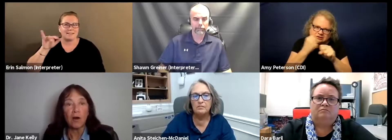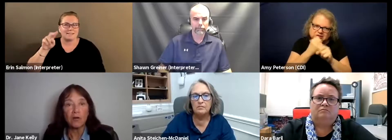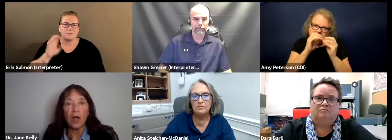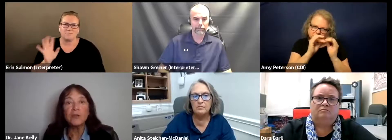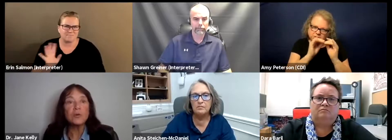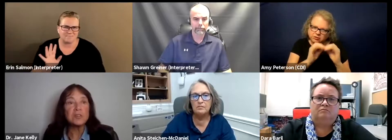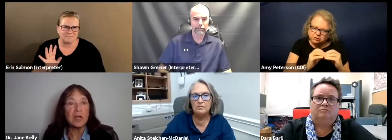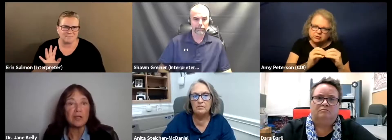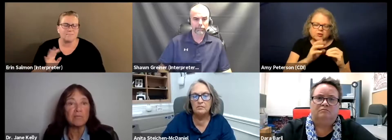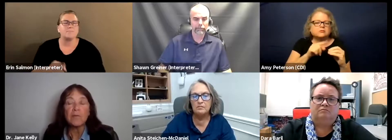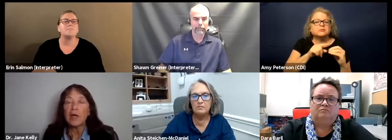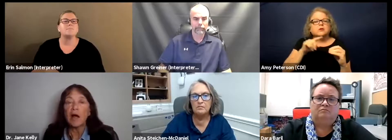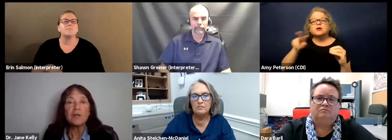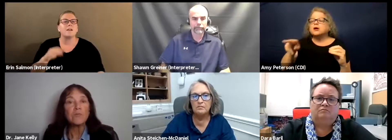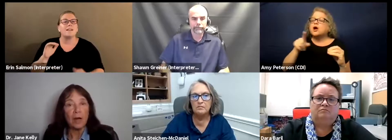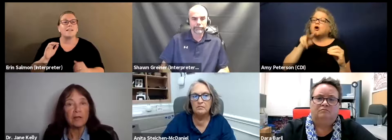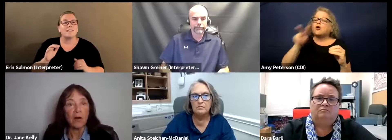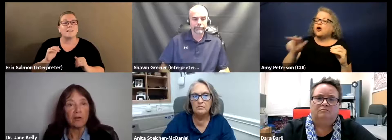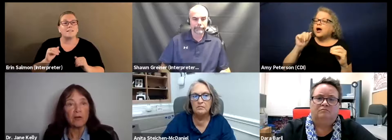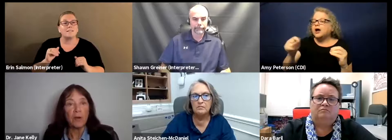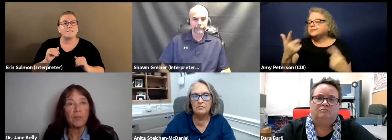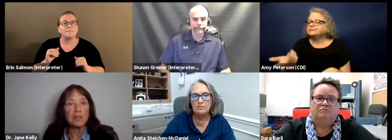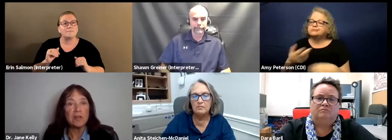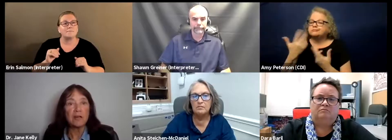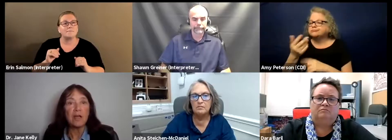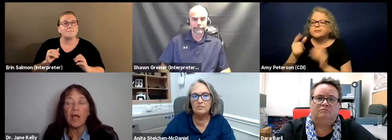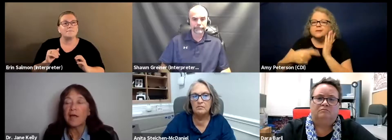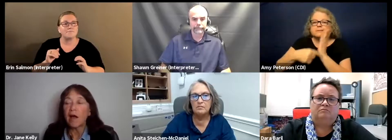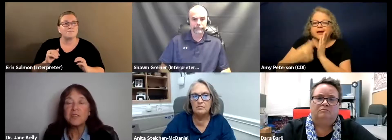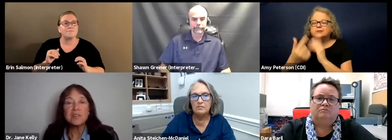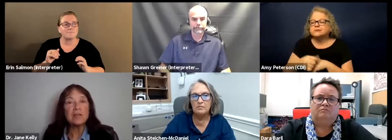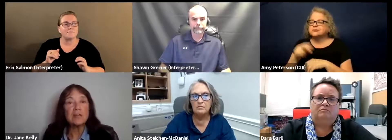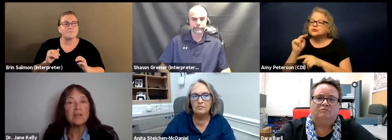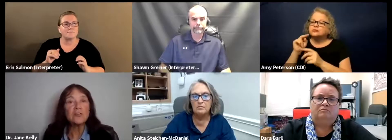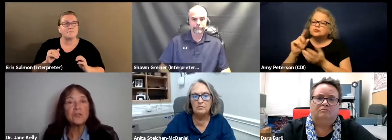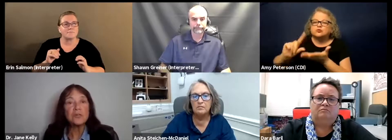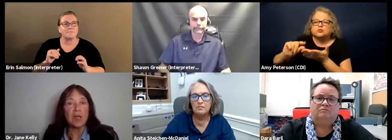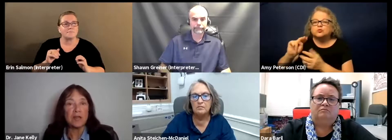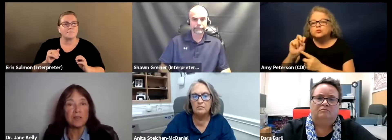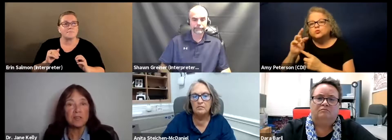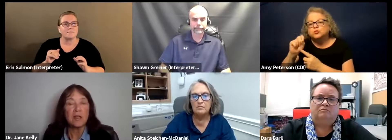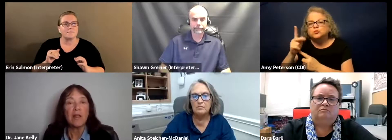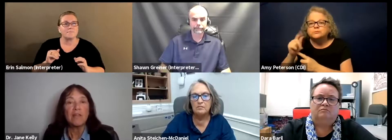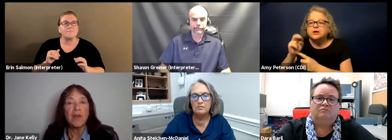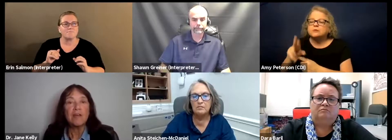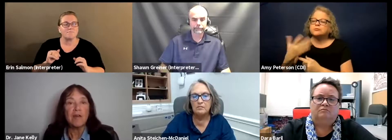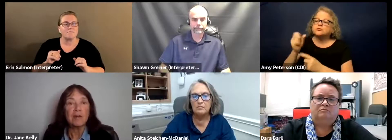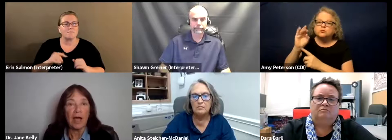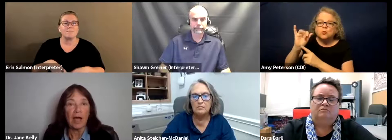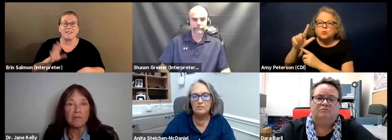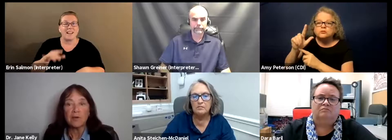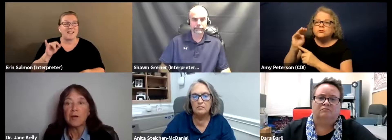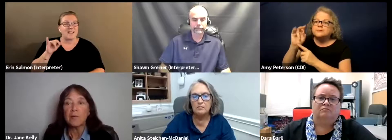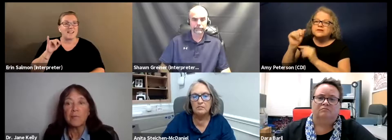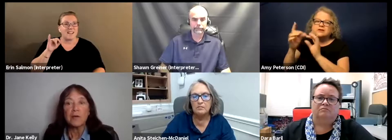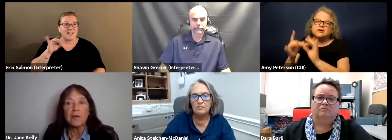an article, I do a study, and I write an article about my study, and I send it into Science, they then